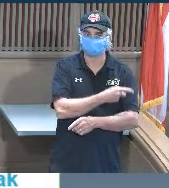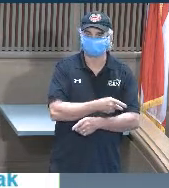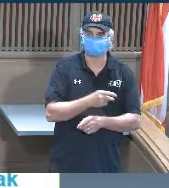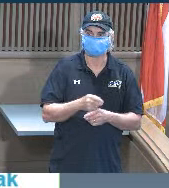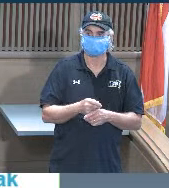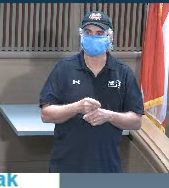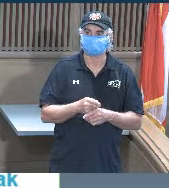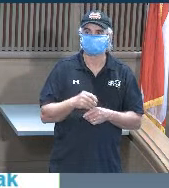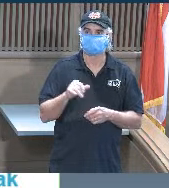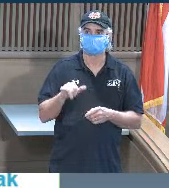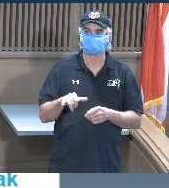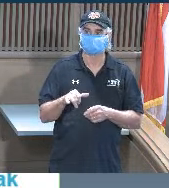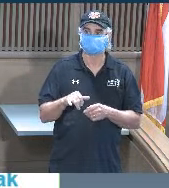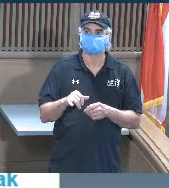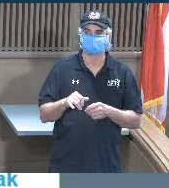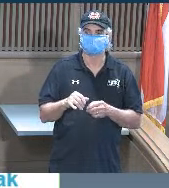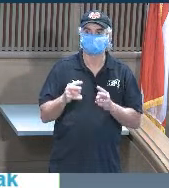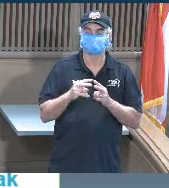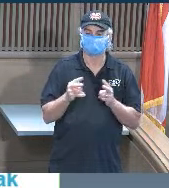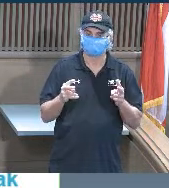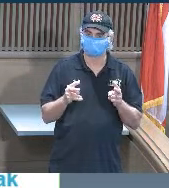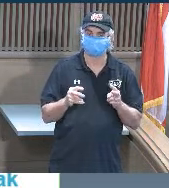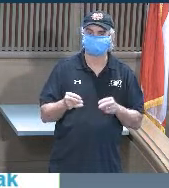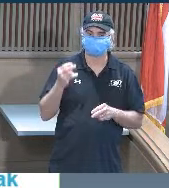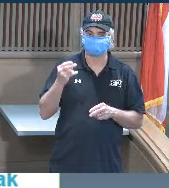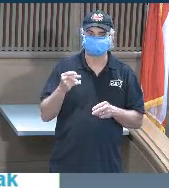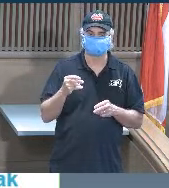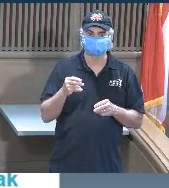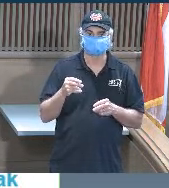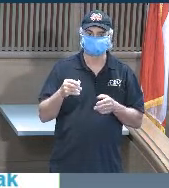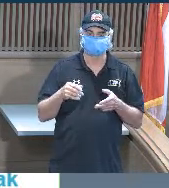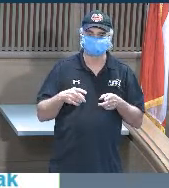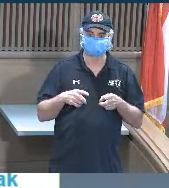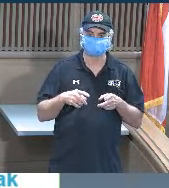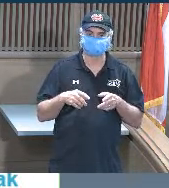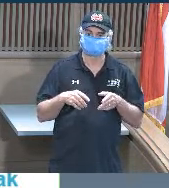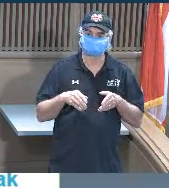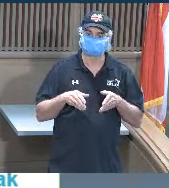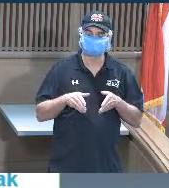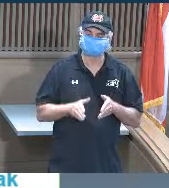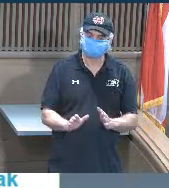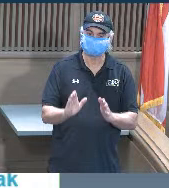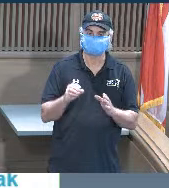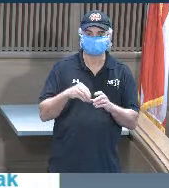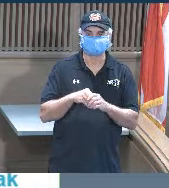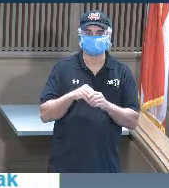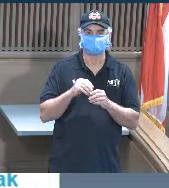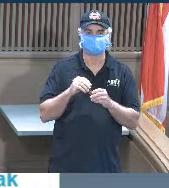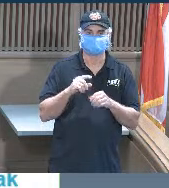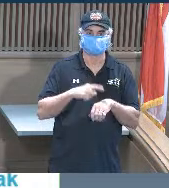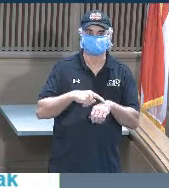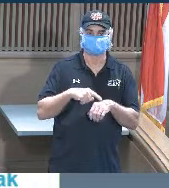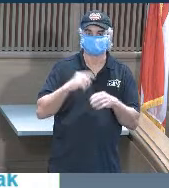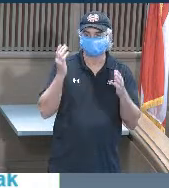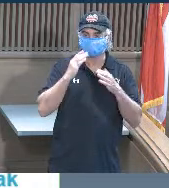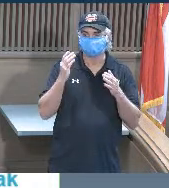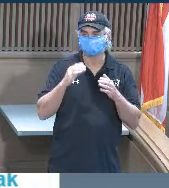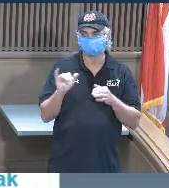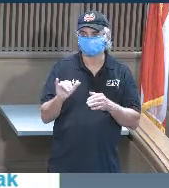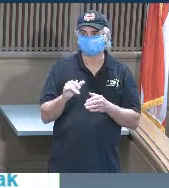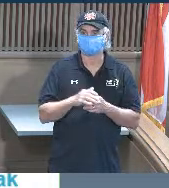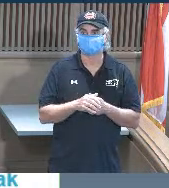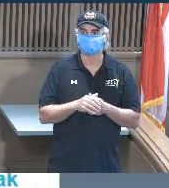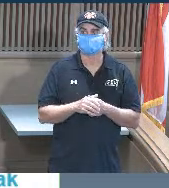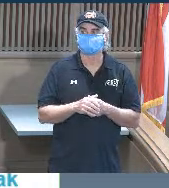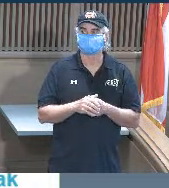digits in 8 patients. So we're still in the midst of the surge, although the numbers are improving. And that's also in the face of